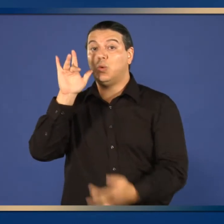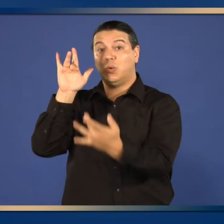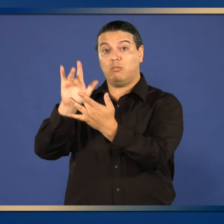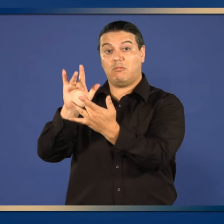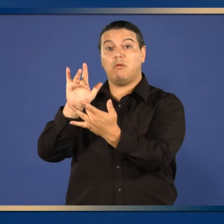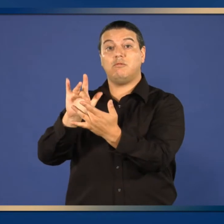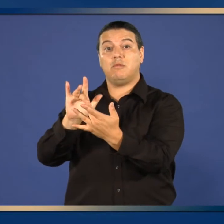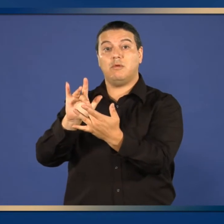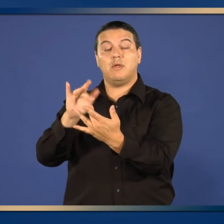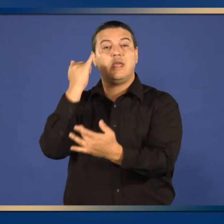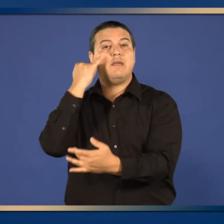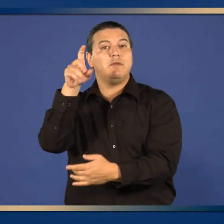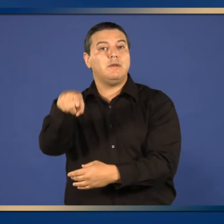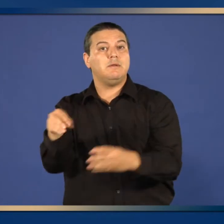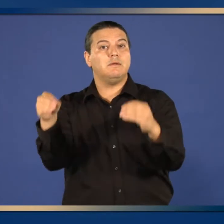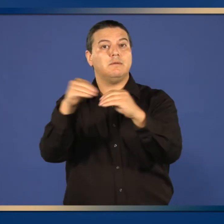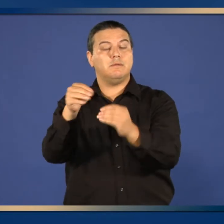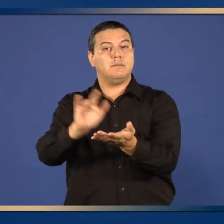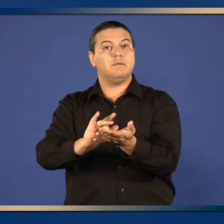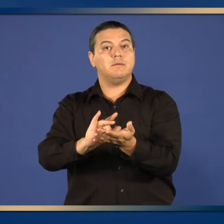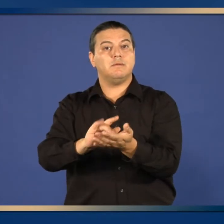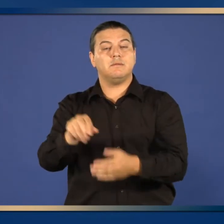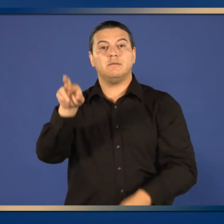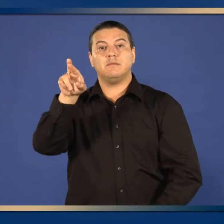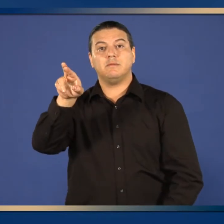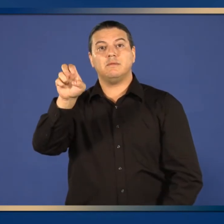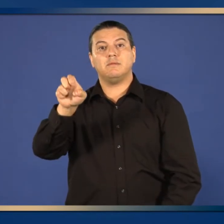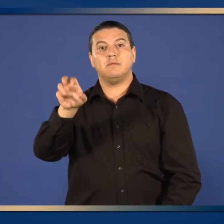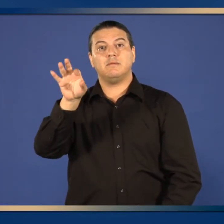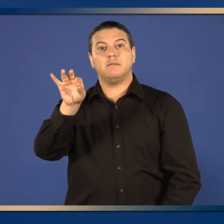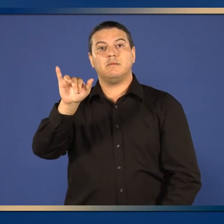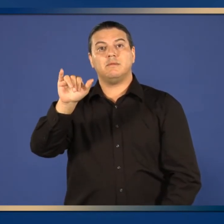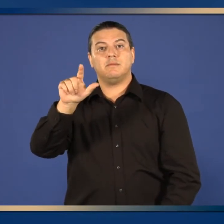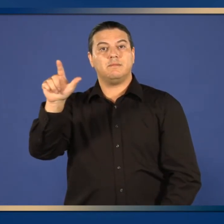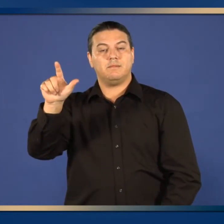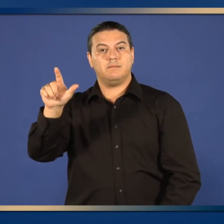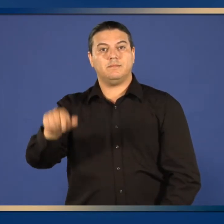or who to contact to refill the prescription.